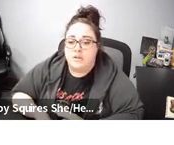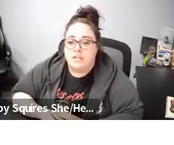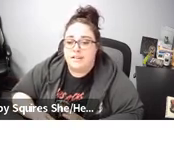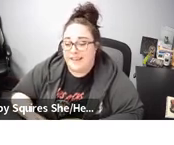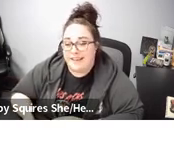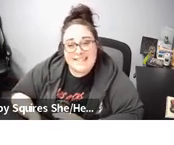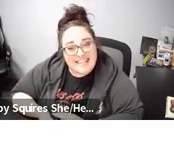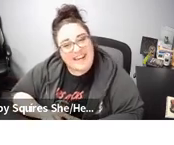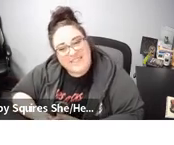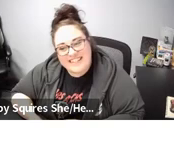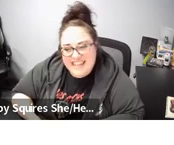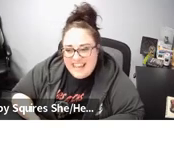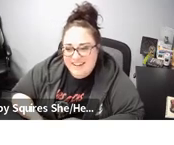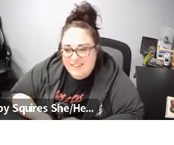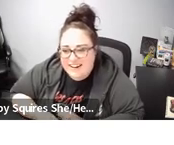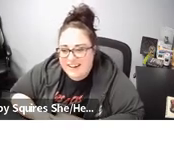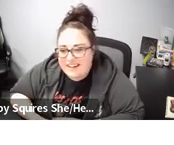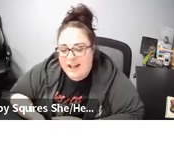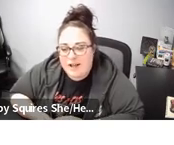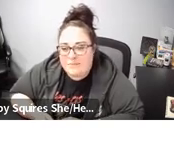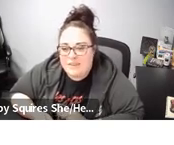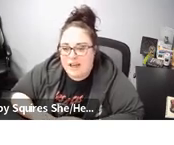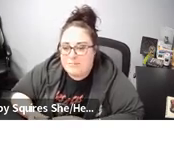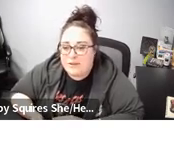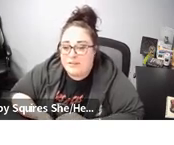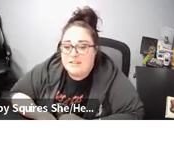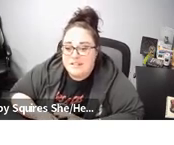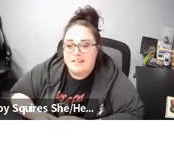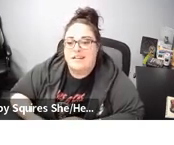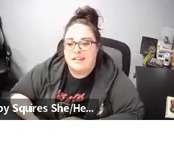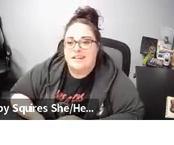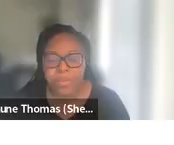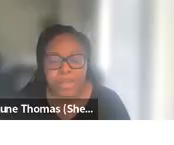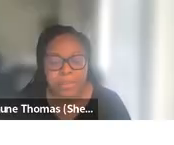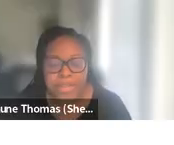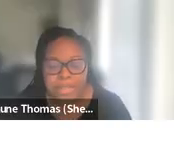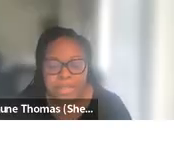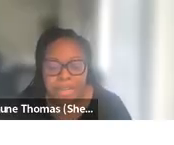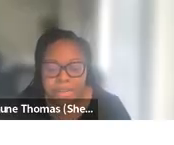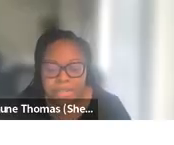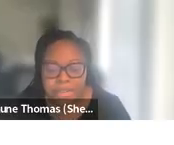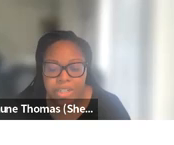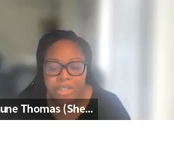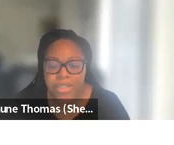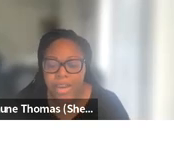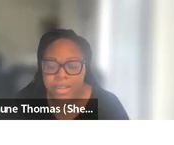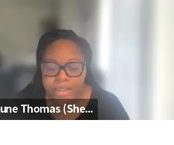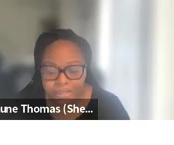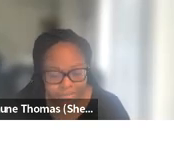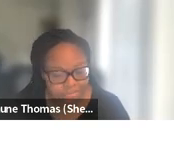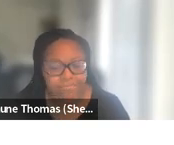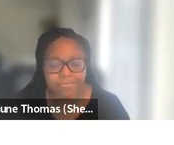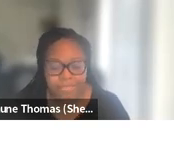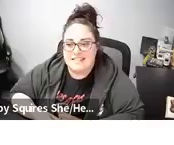Yeah, you can, like I said, type in the chat or unmute. Yep, someone's at PC, PlayStation,